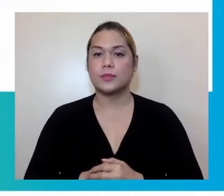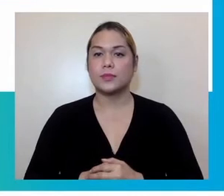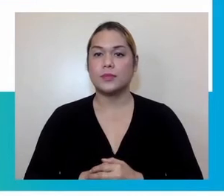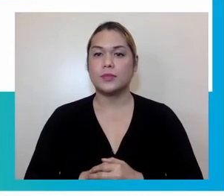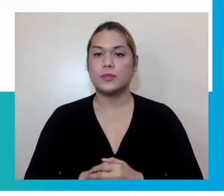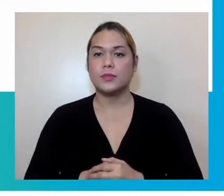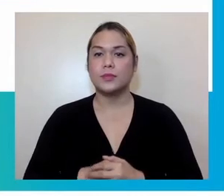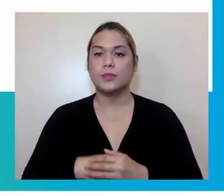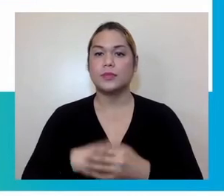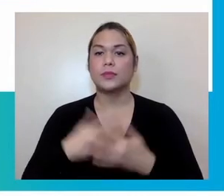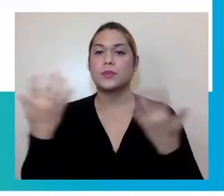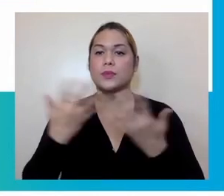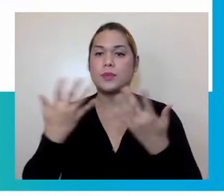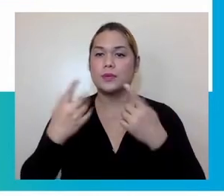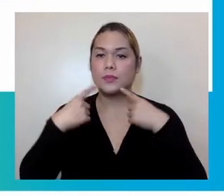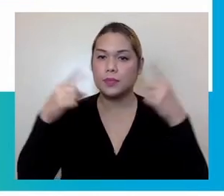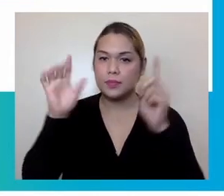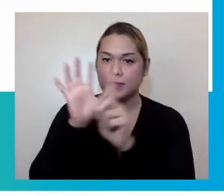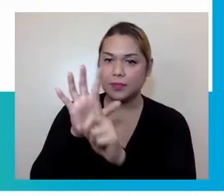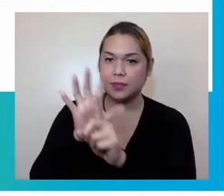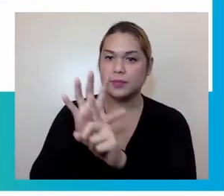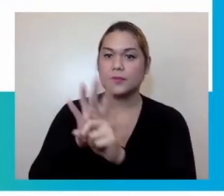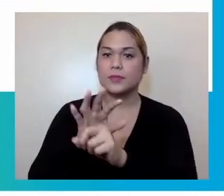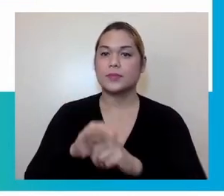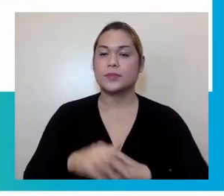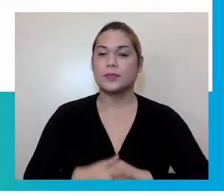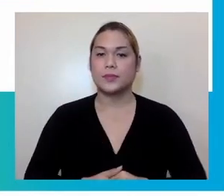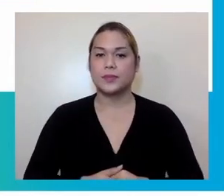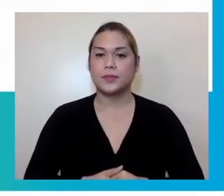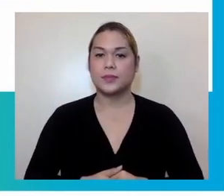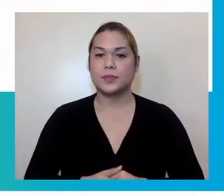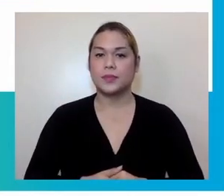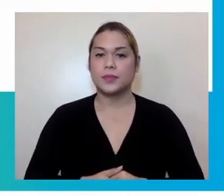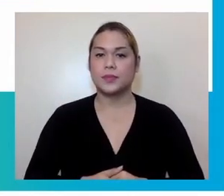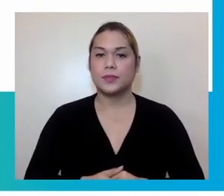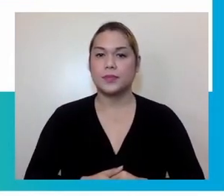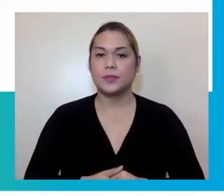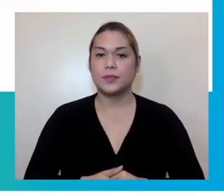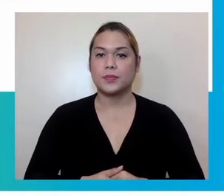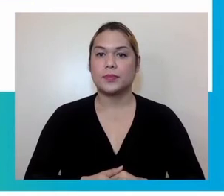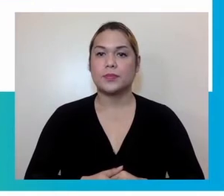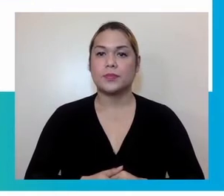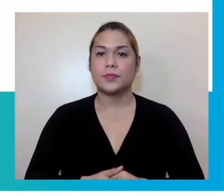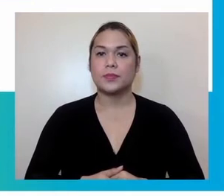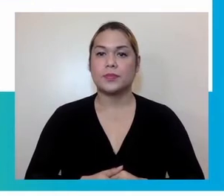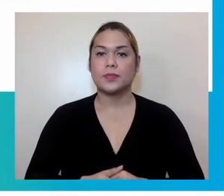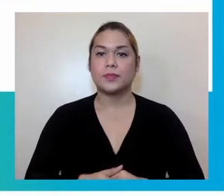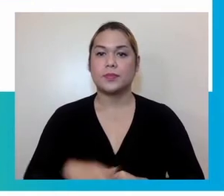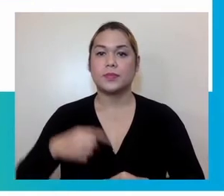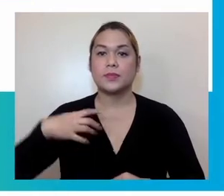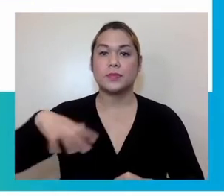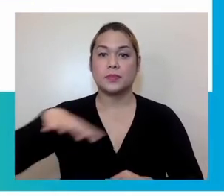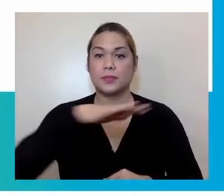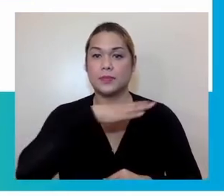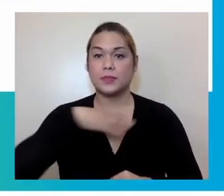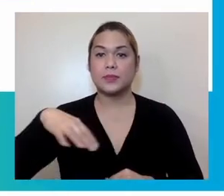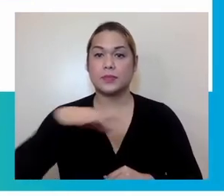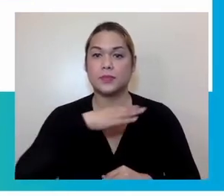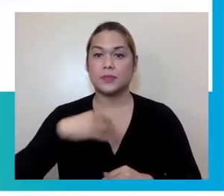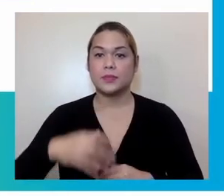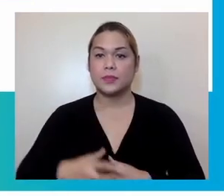provide a short background on the Fossil Free ADB campaign, this came about as many civil